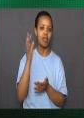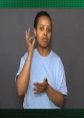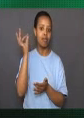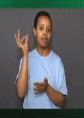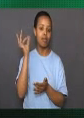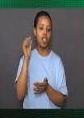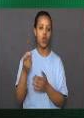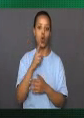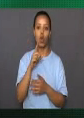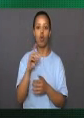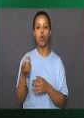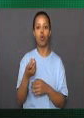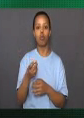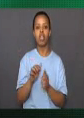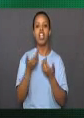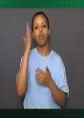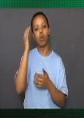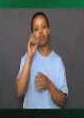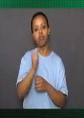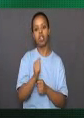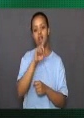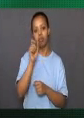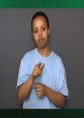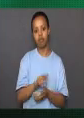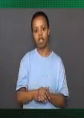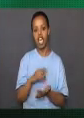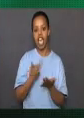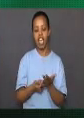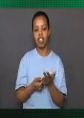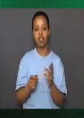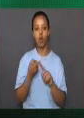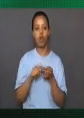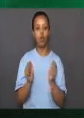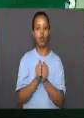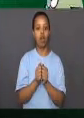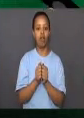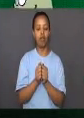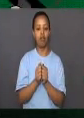know? With a partner, consider this problem now.